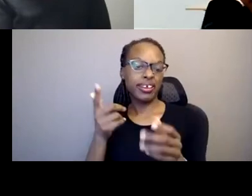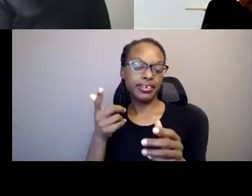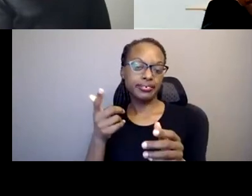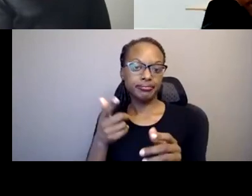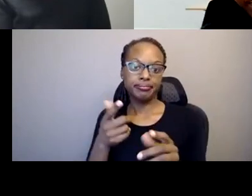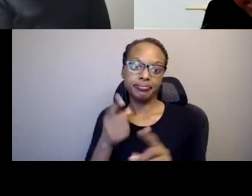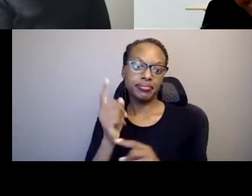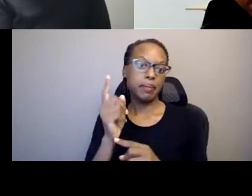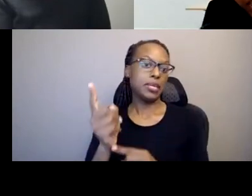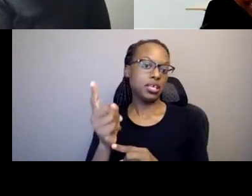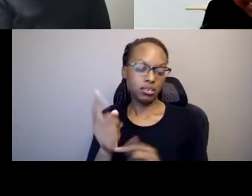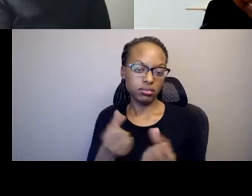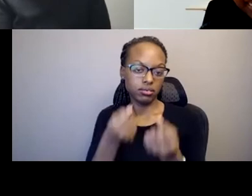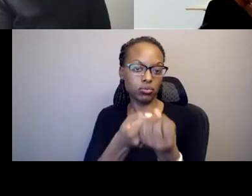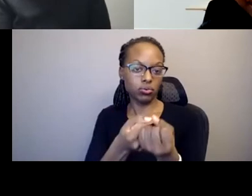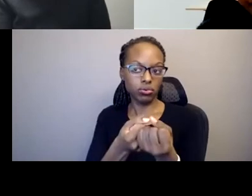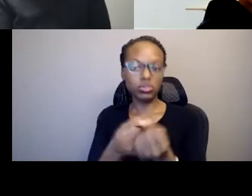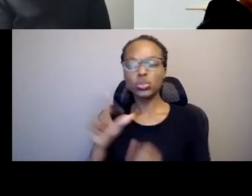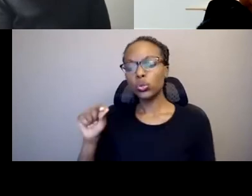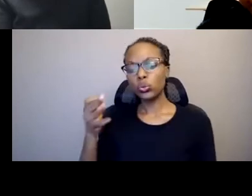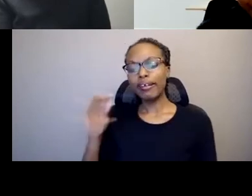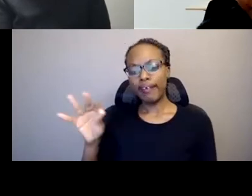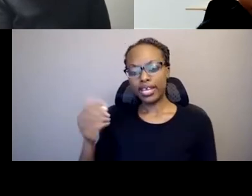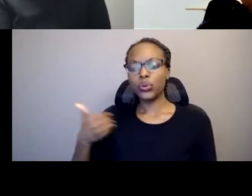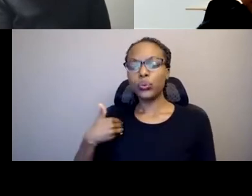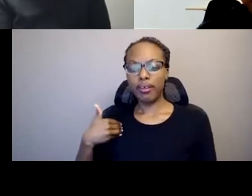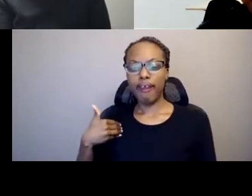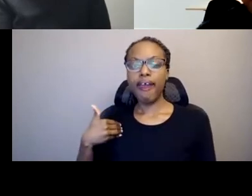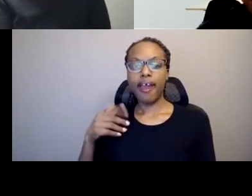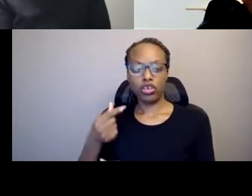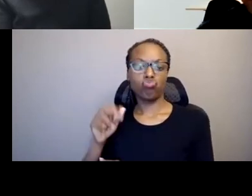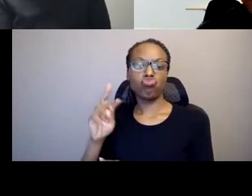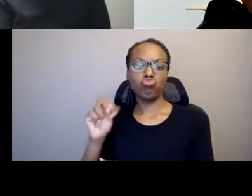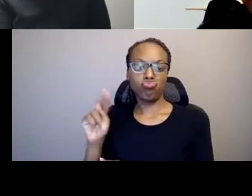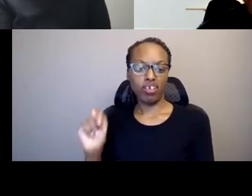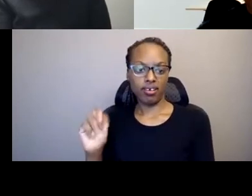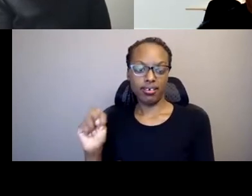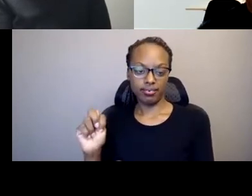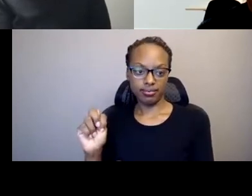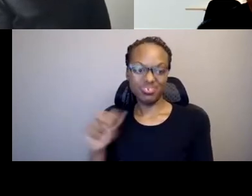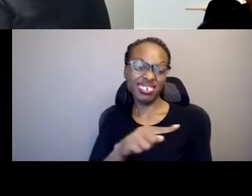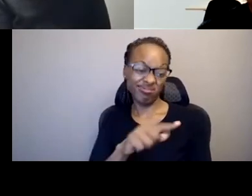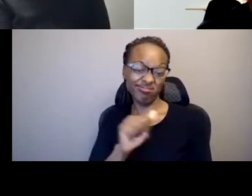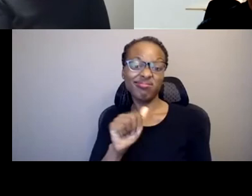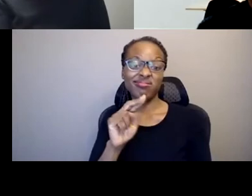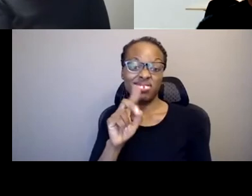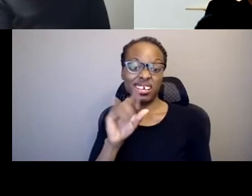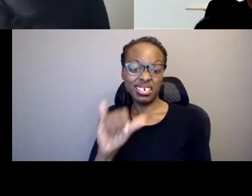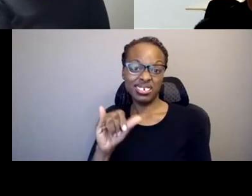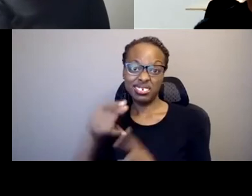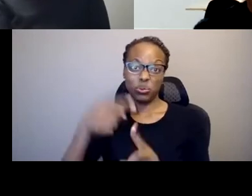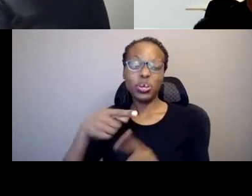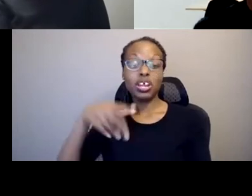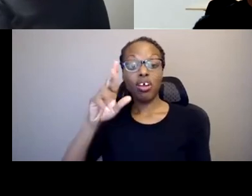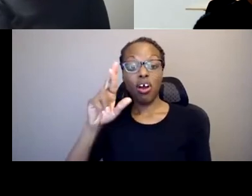make a round of grants in late 2019. And to Andy's point, you know, it was an extremely competitive RFP, right? We released